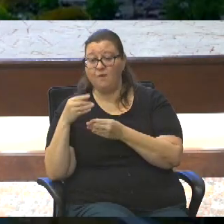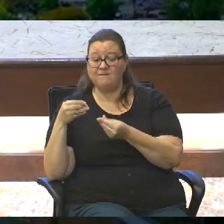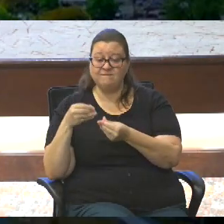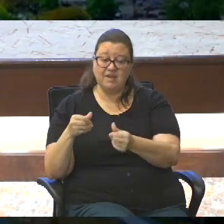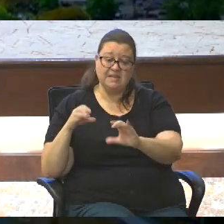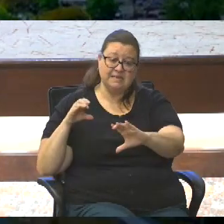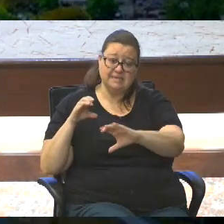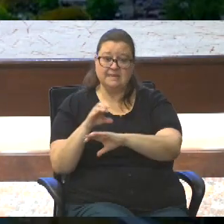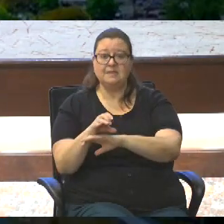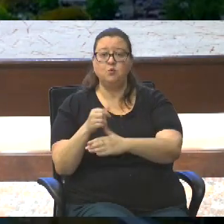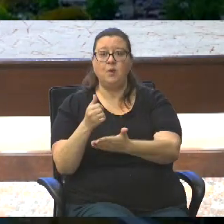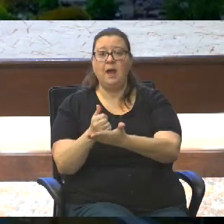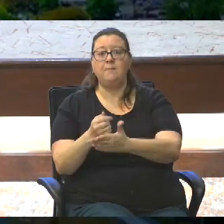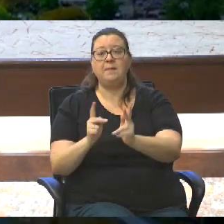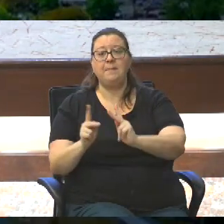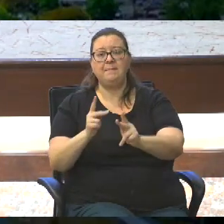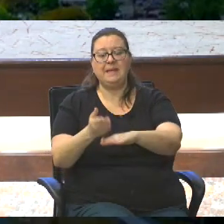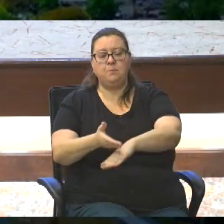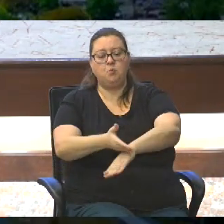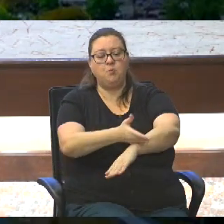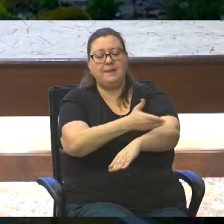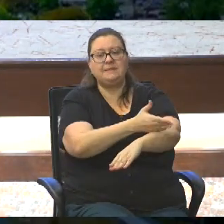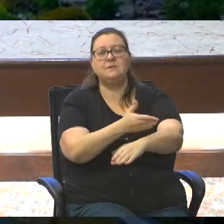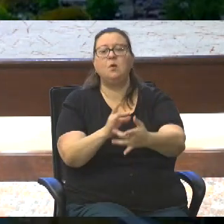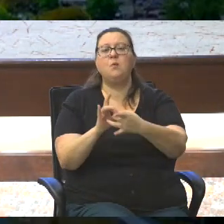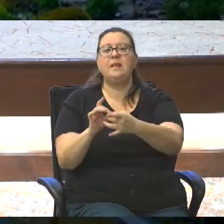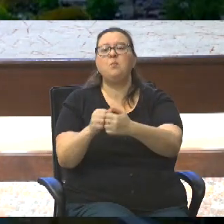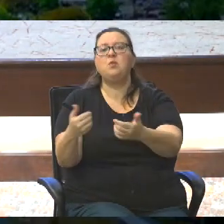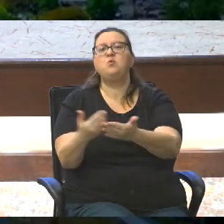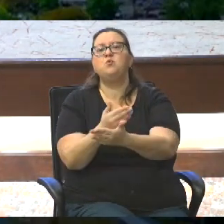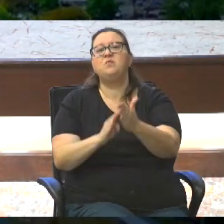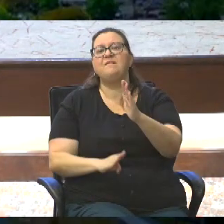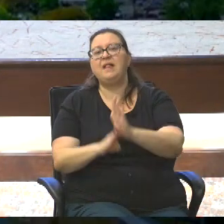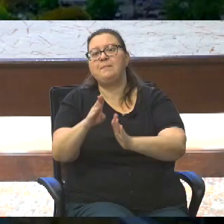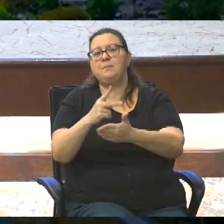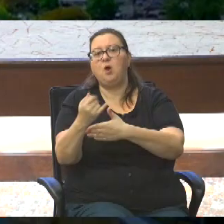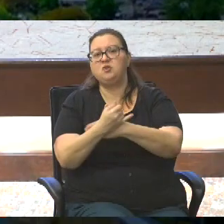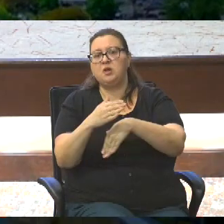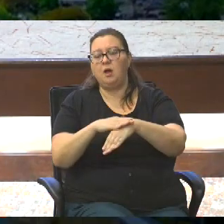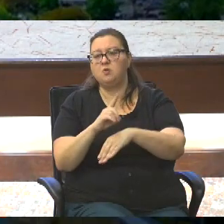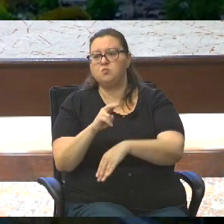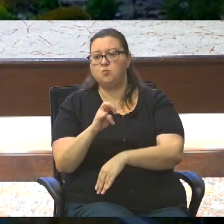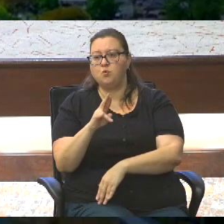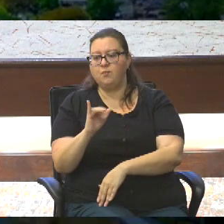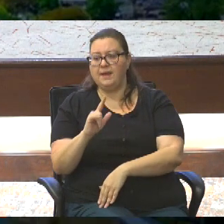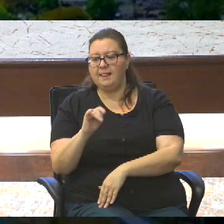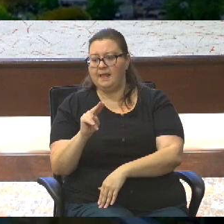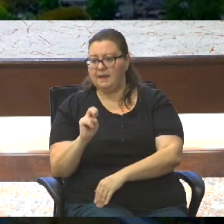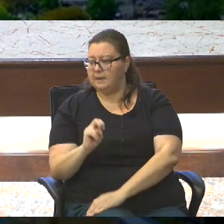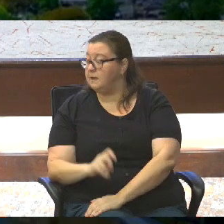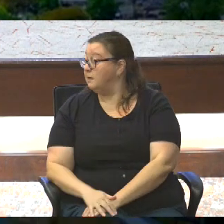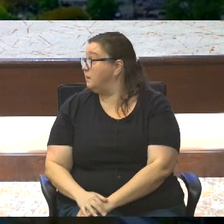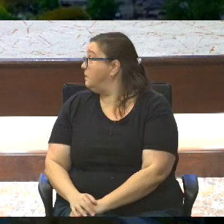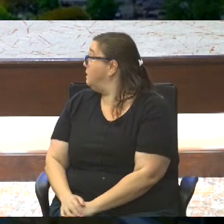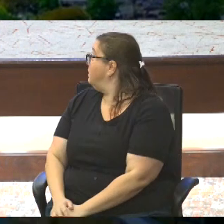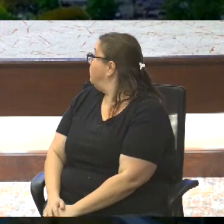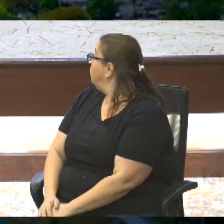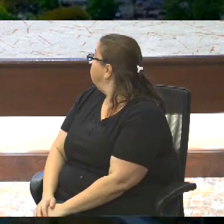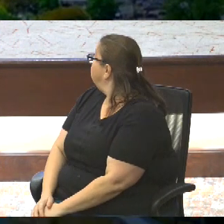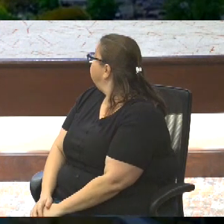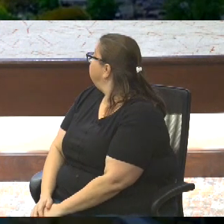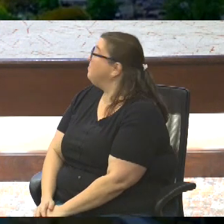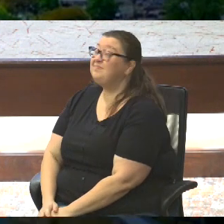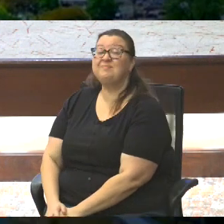to assist with public improvements associated with their new development project on Gurley Lane. The planned